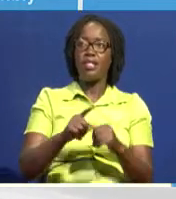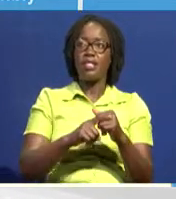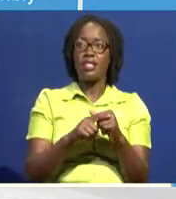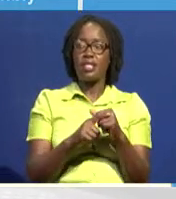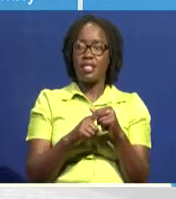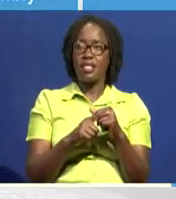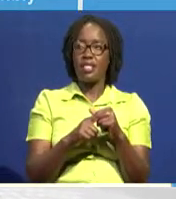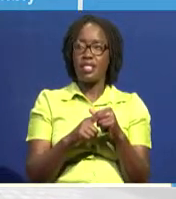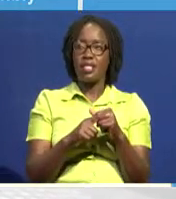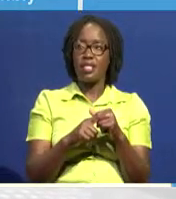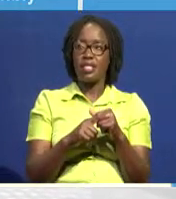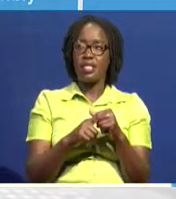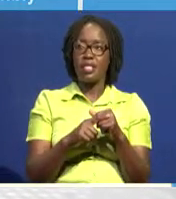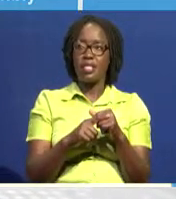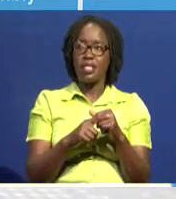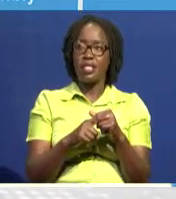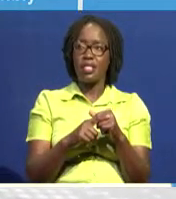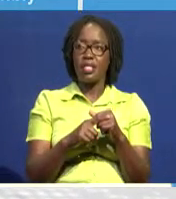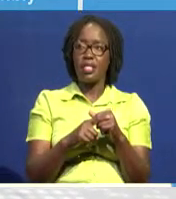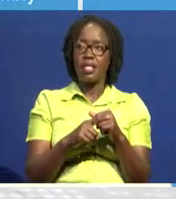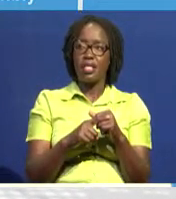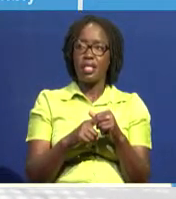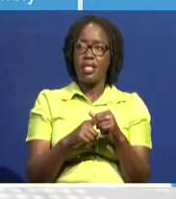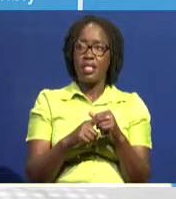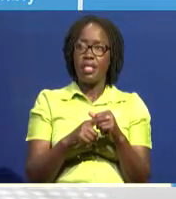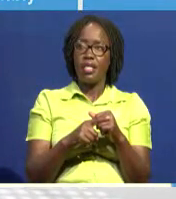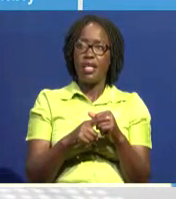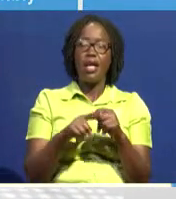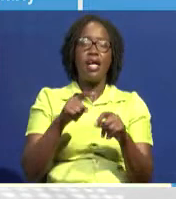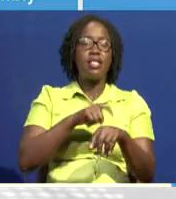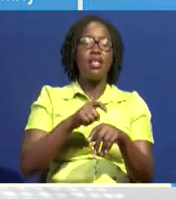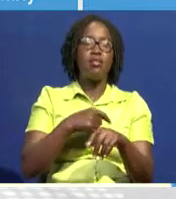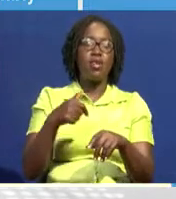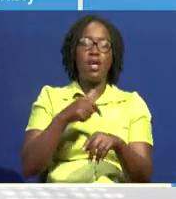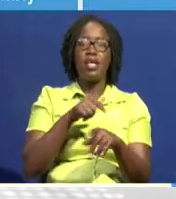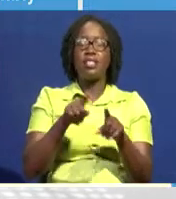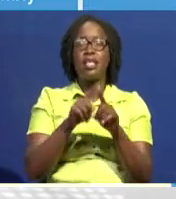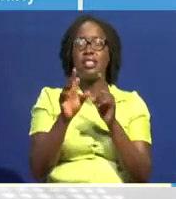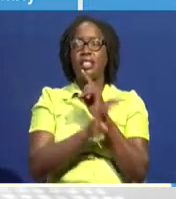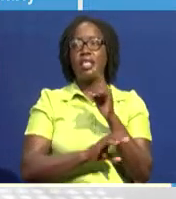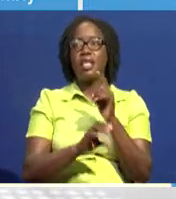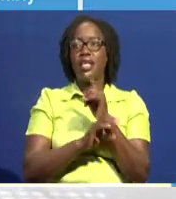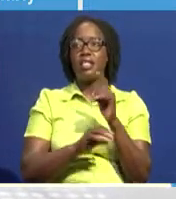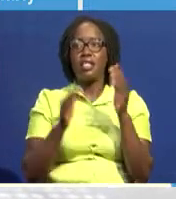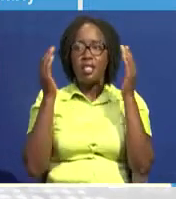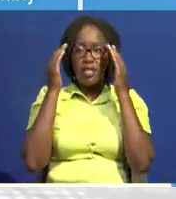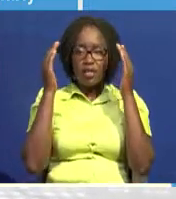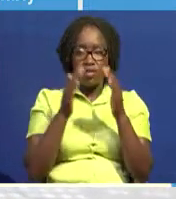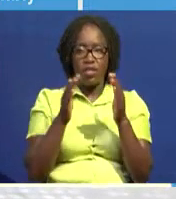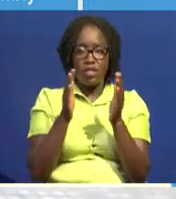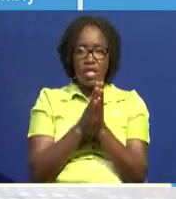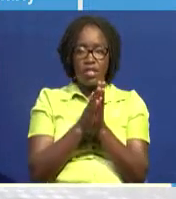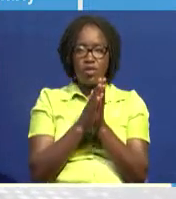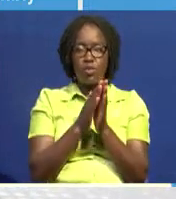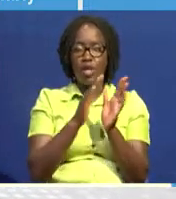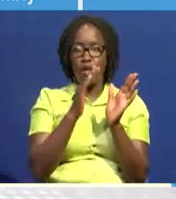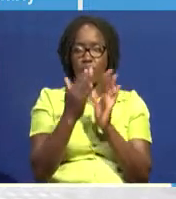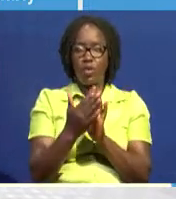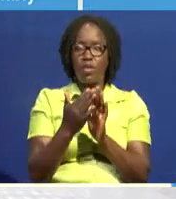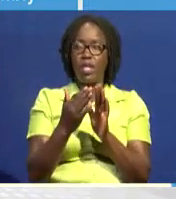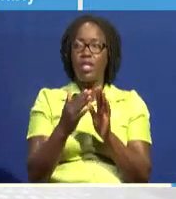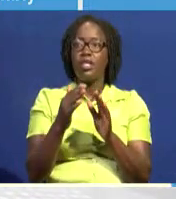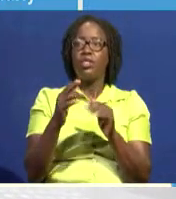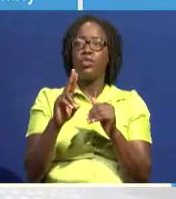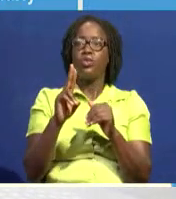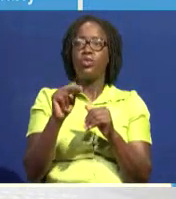circularity. Again, it is a moment for us as a country to focus, as we host UNEA 6, on